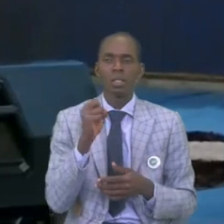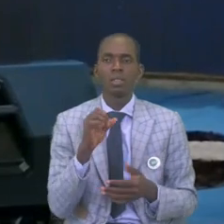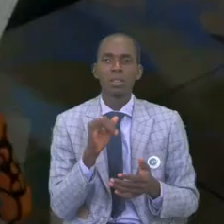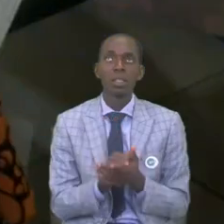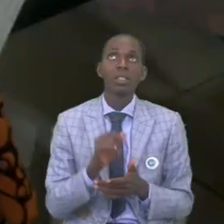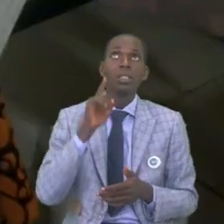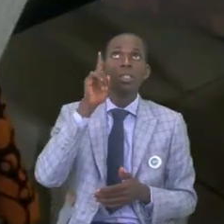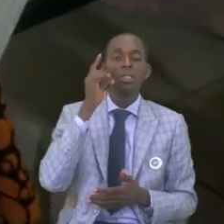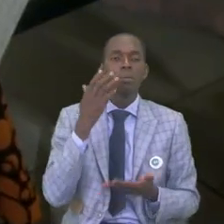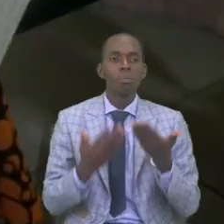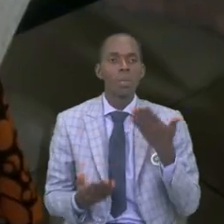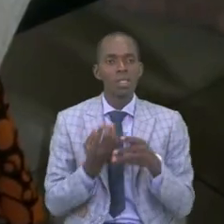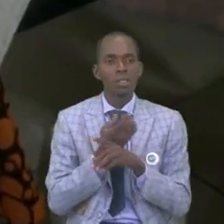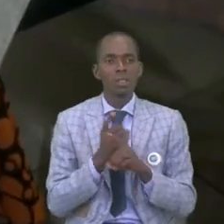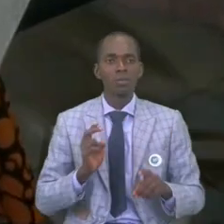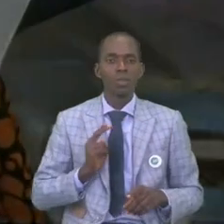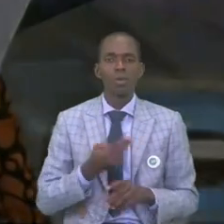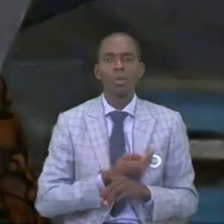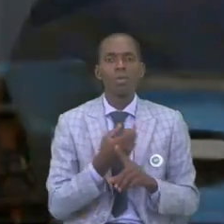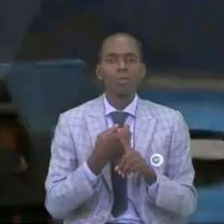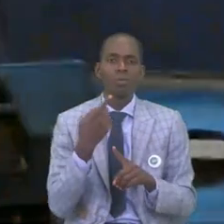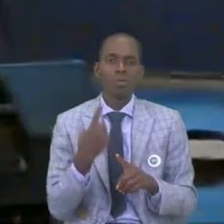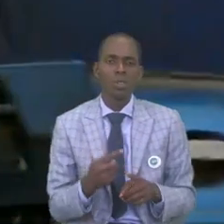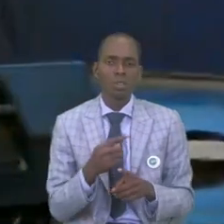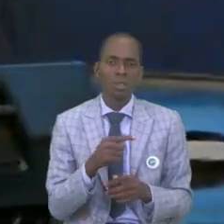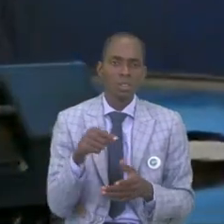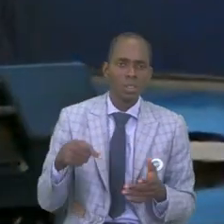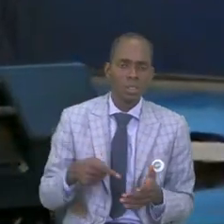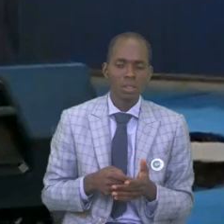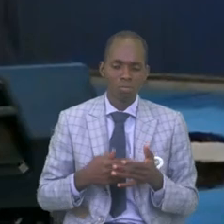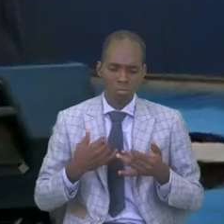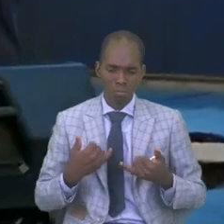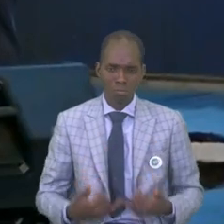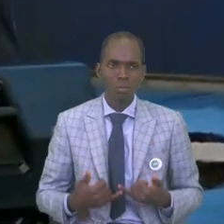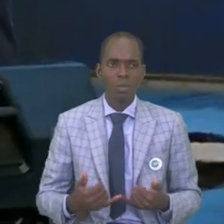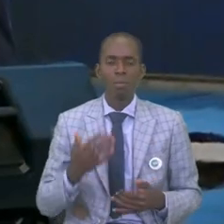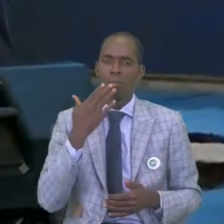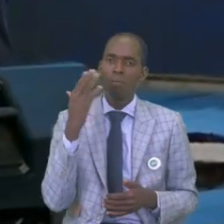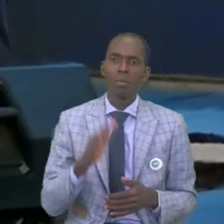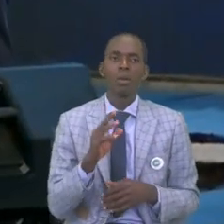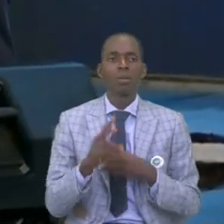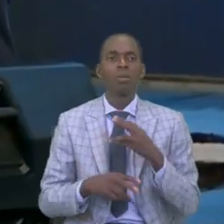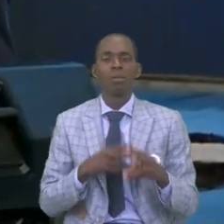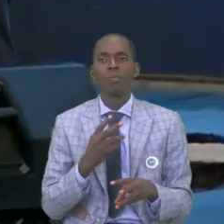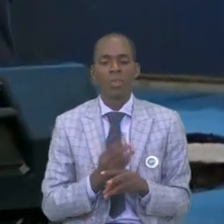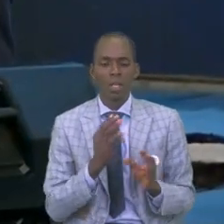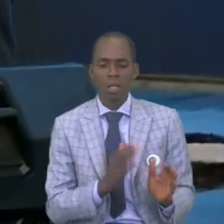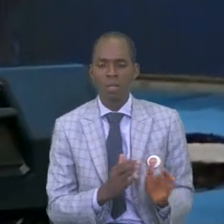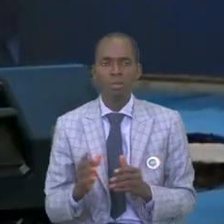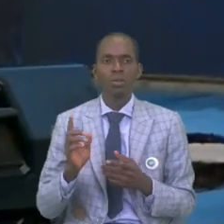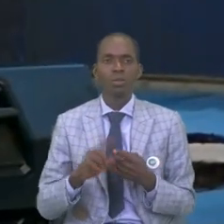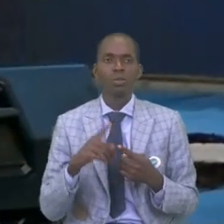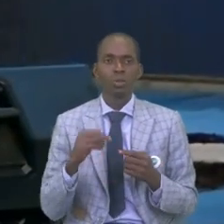might deliver us from this present evil world, according to the will